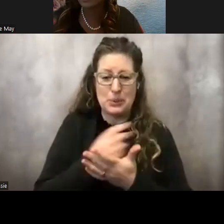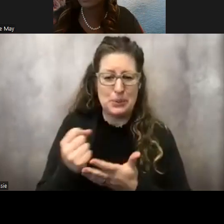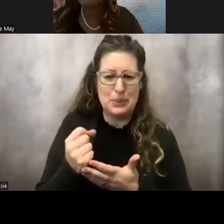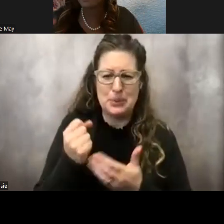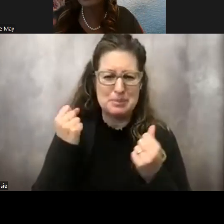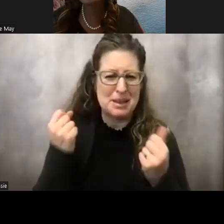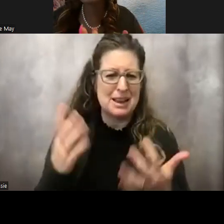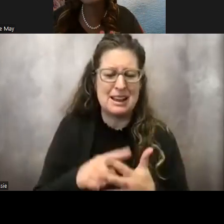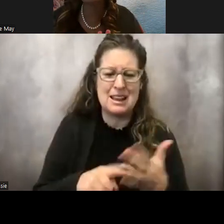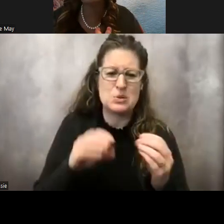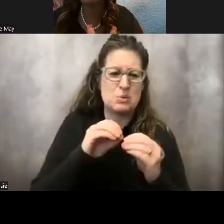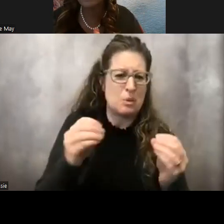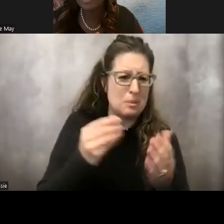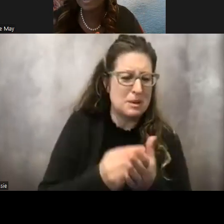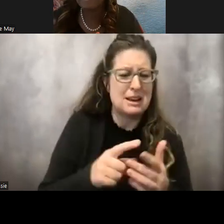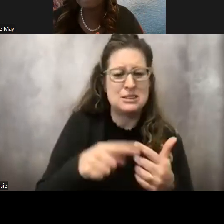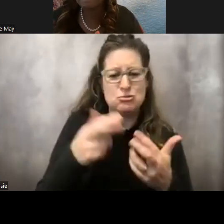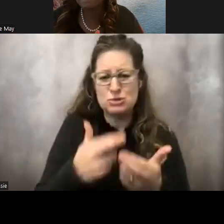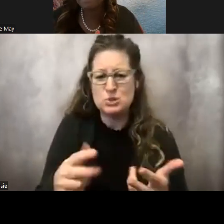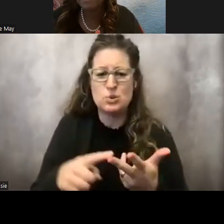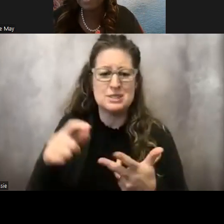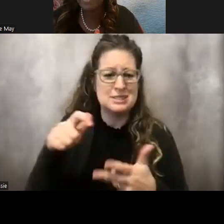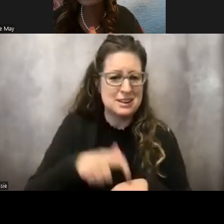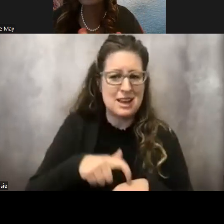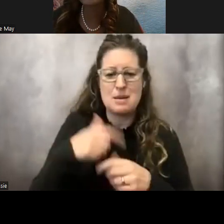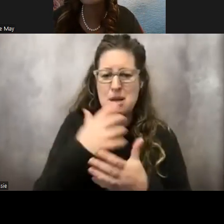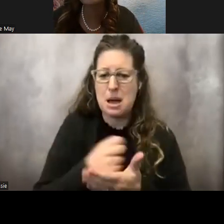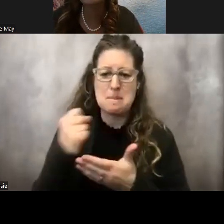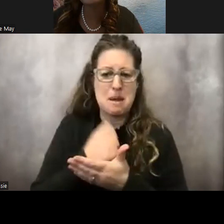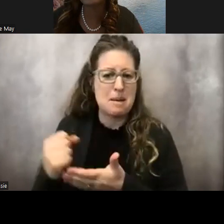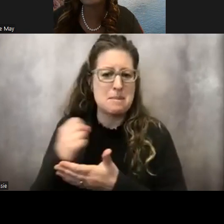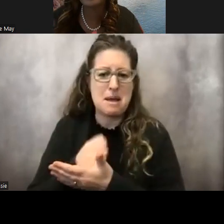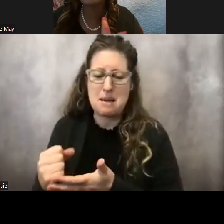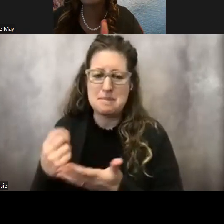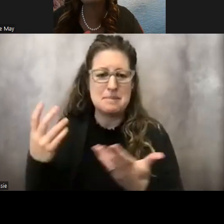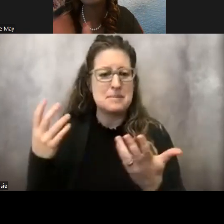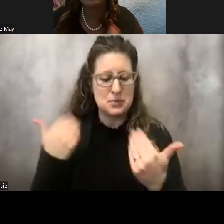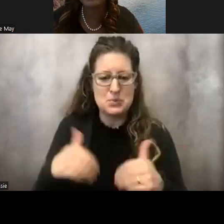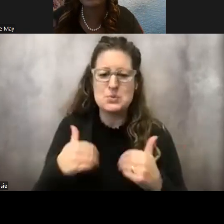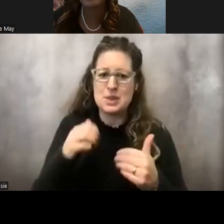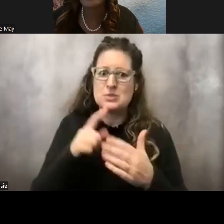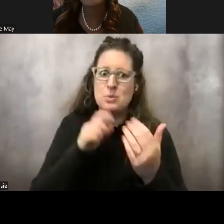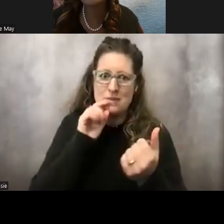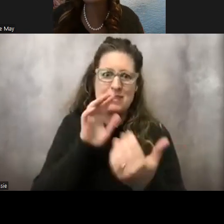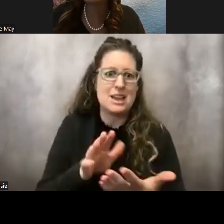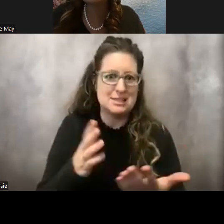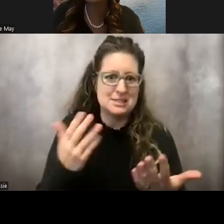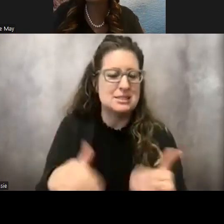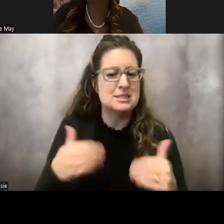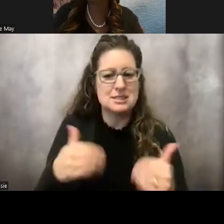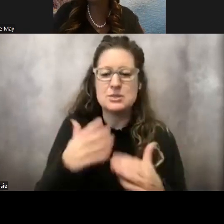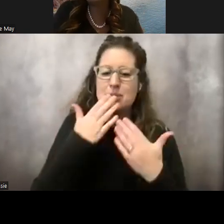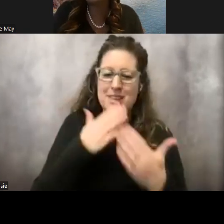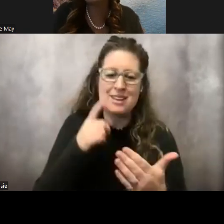there's no time. So that's what we're facing. And so thank you for allowing them to come in and